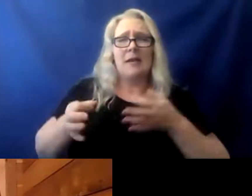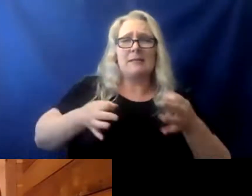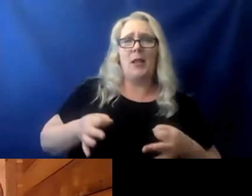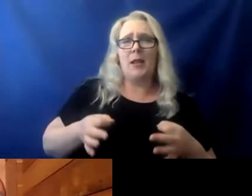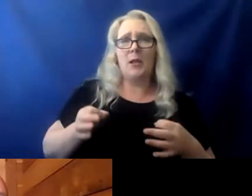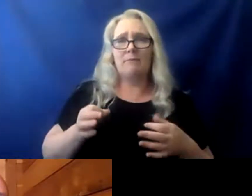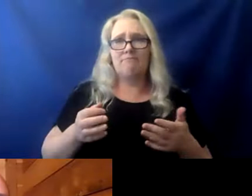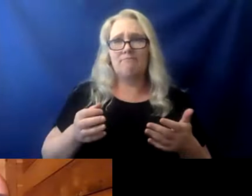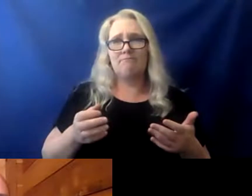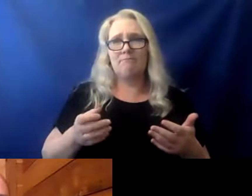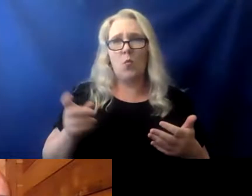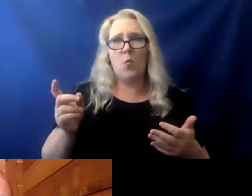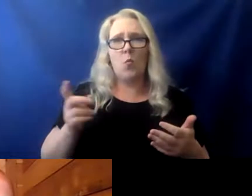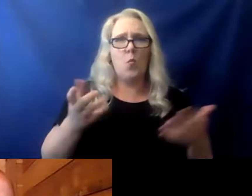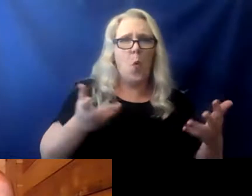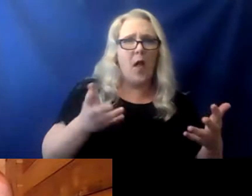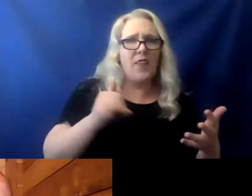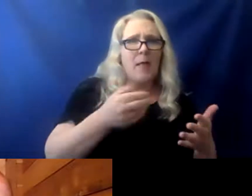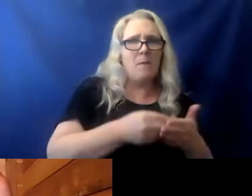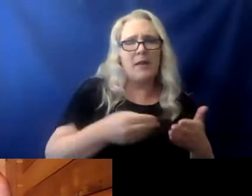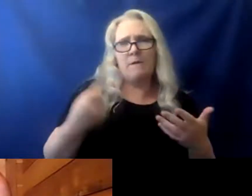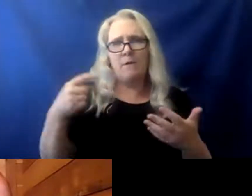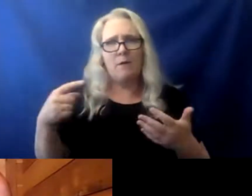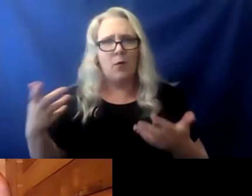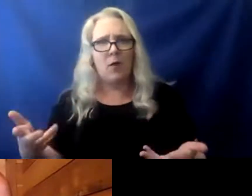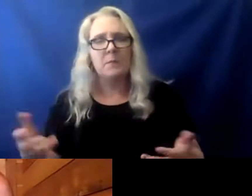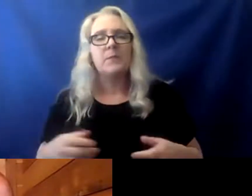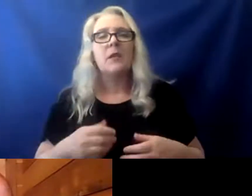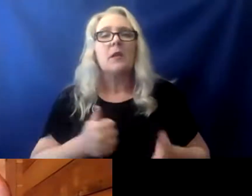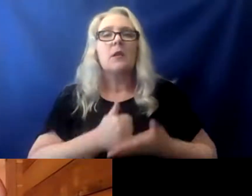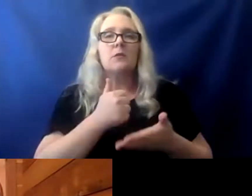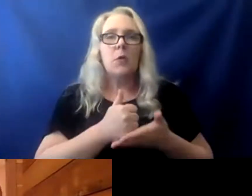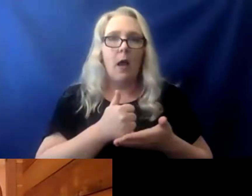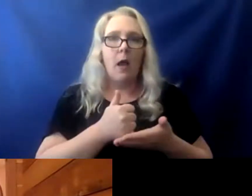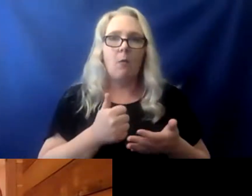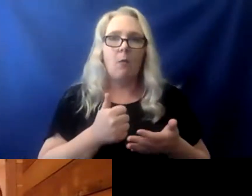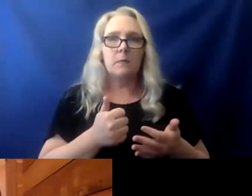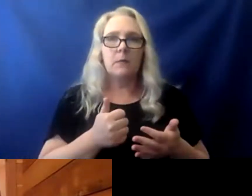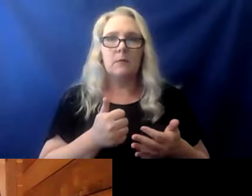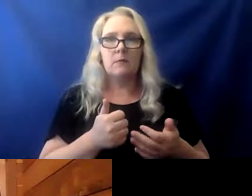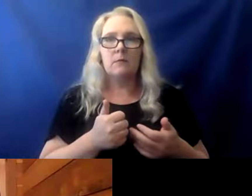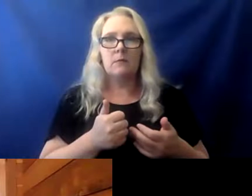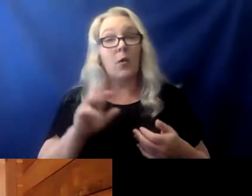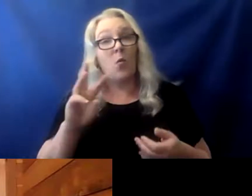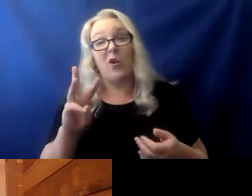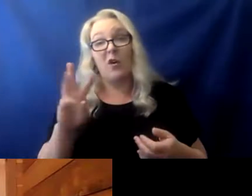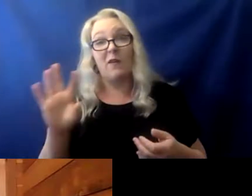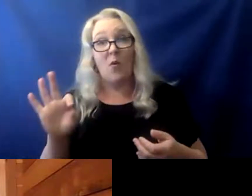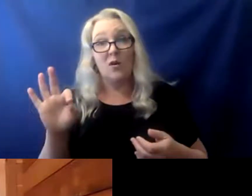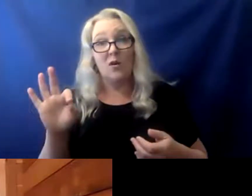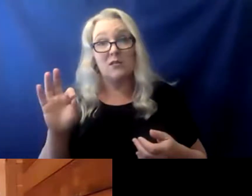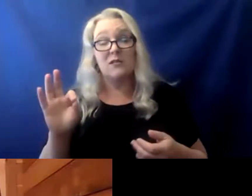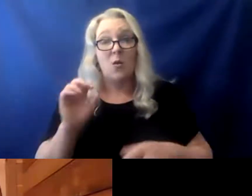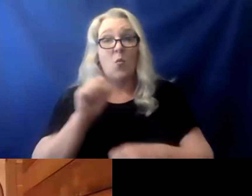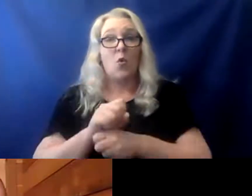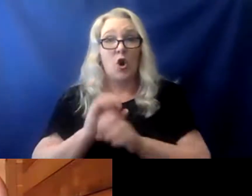landed, to both then prepare for the table that's been set. Workforce, I think, is another area where it's looking like